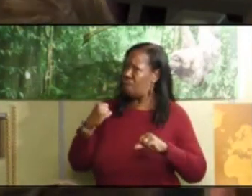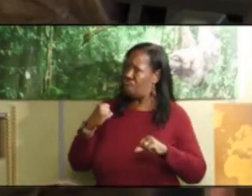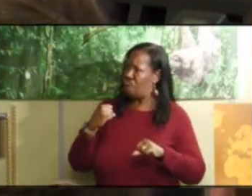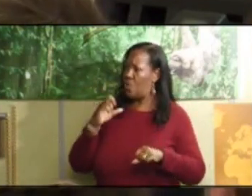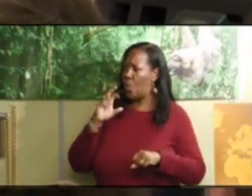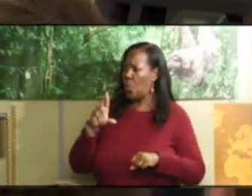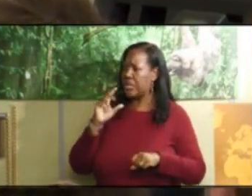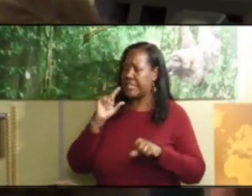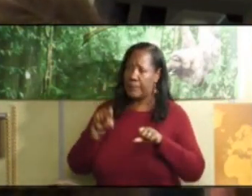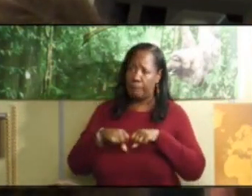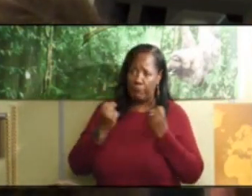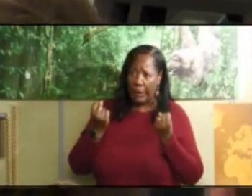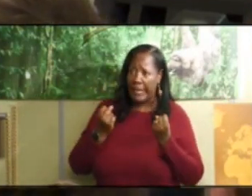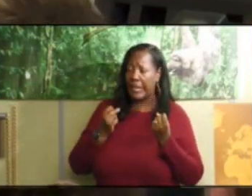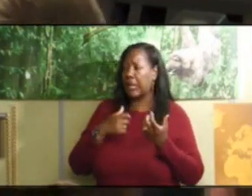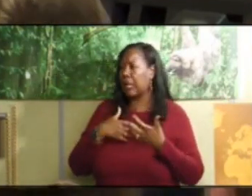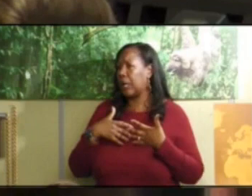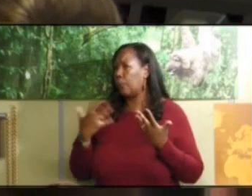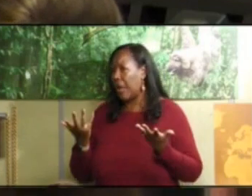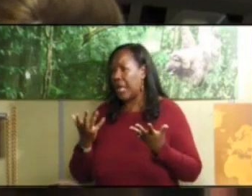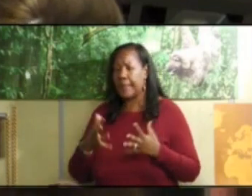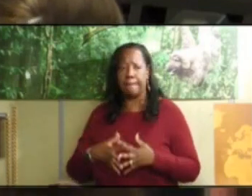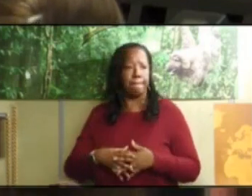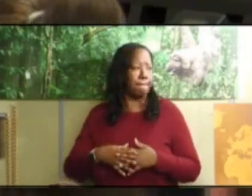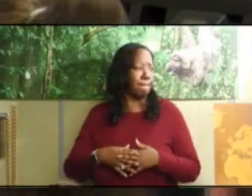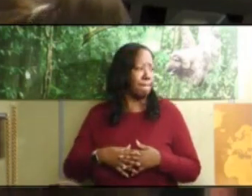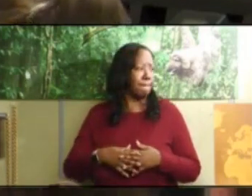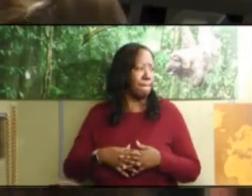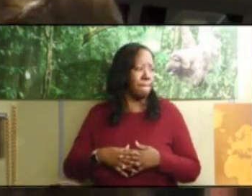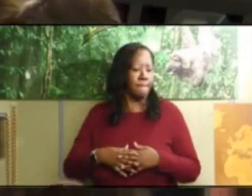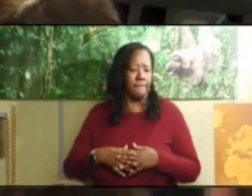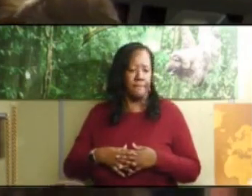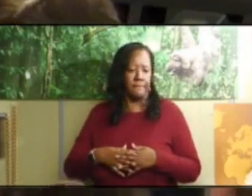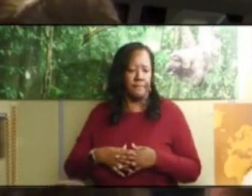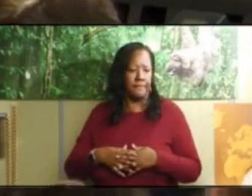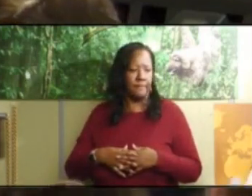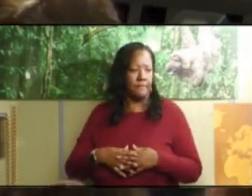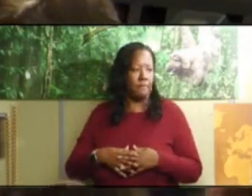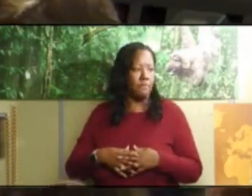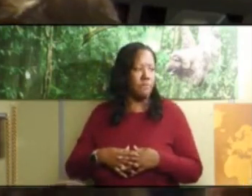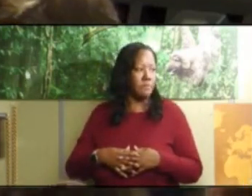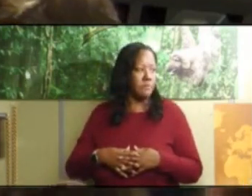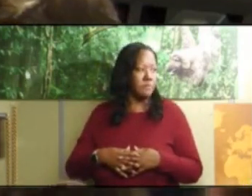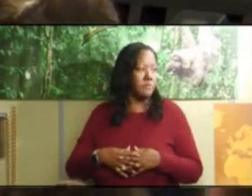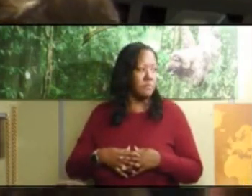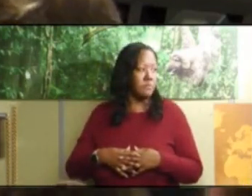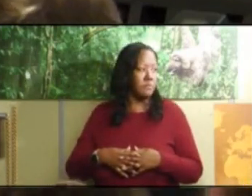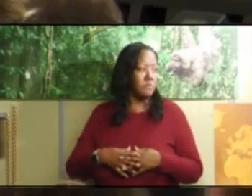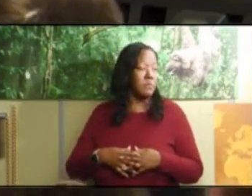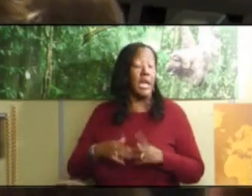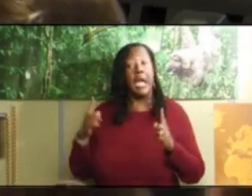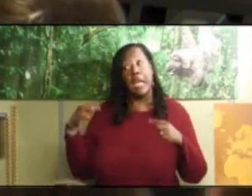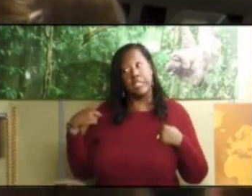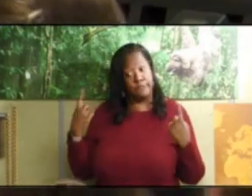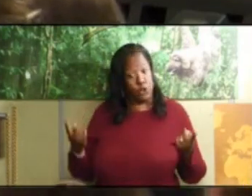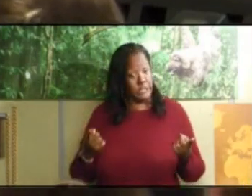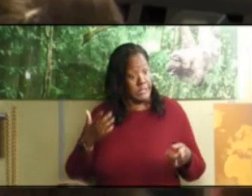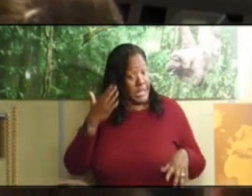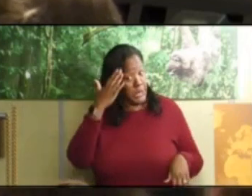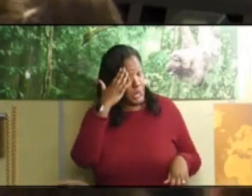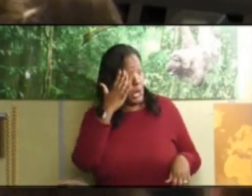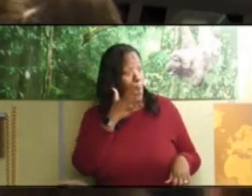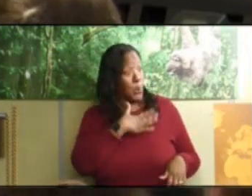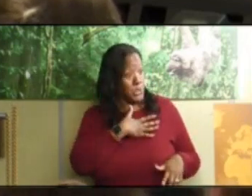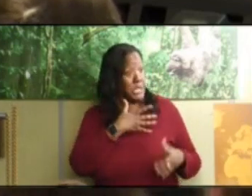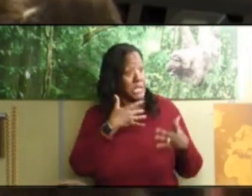issues with durability of stuff that you've worked on? So as far as I know, it held up pretty